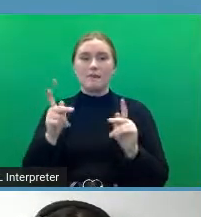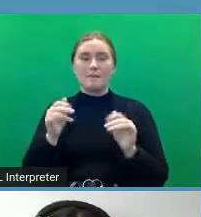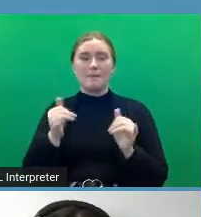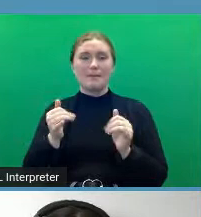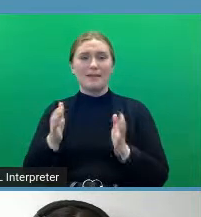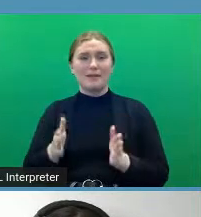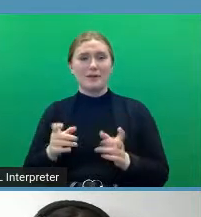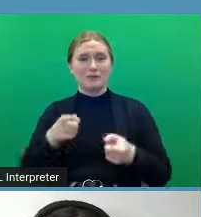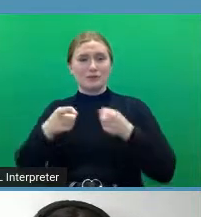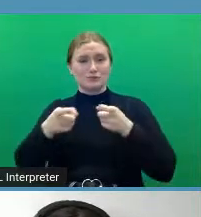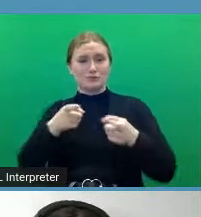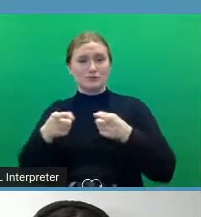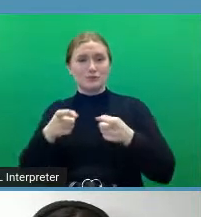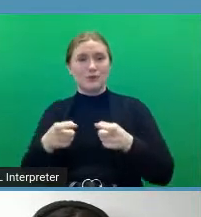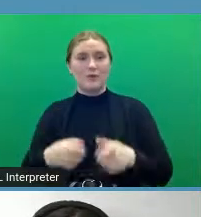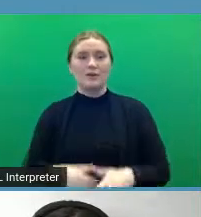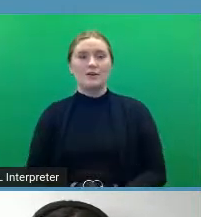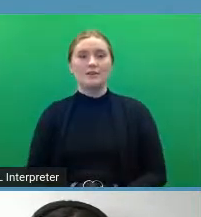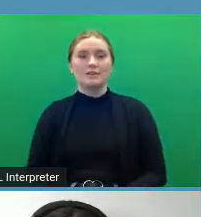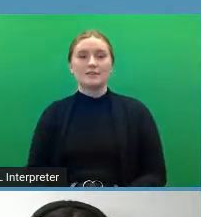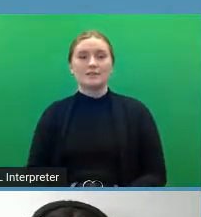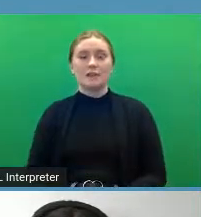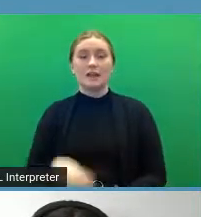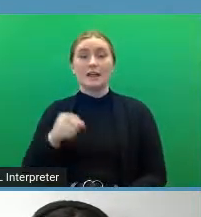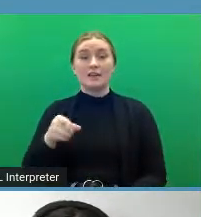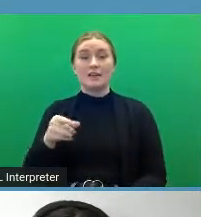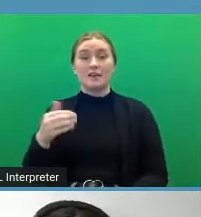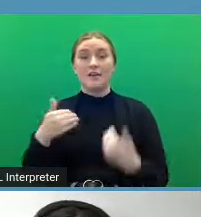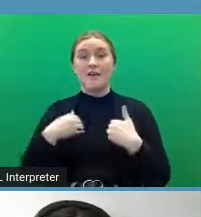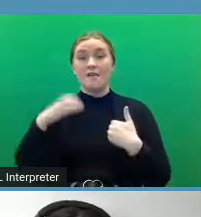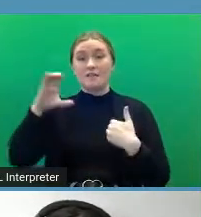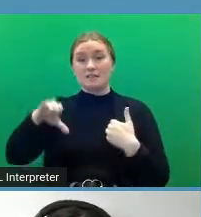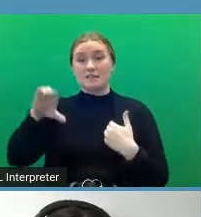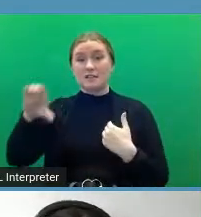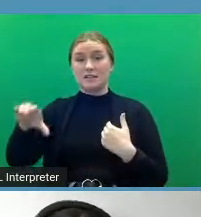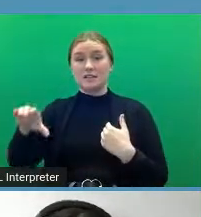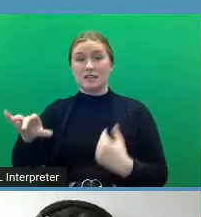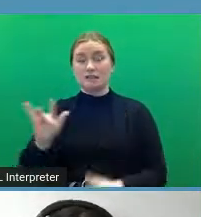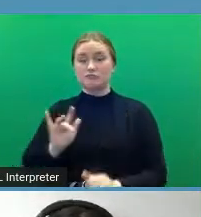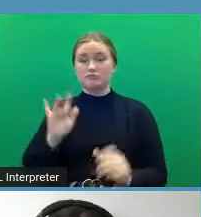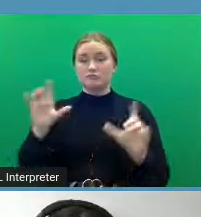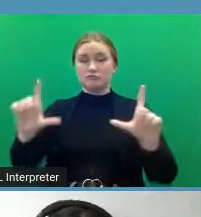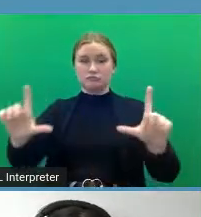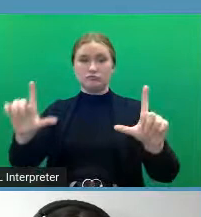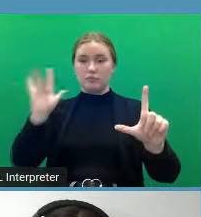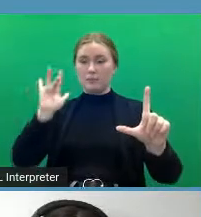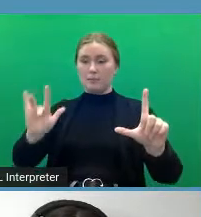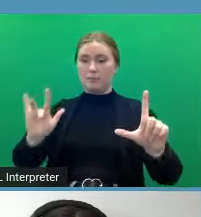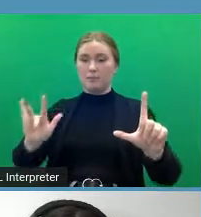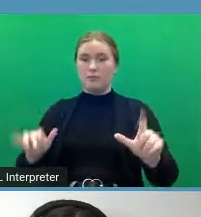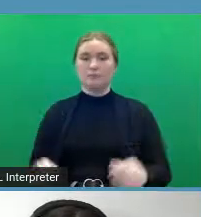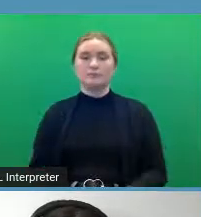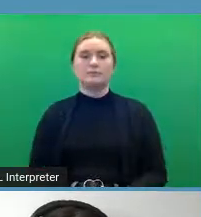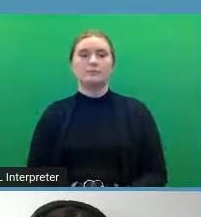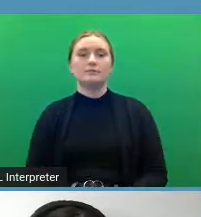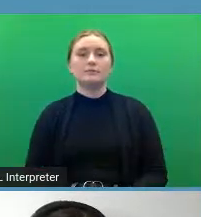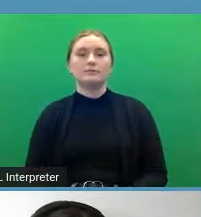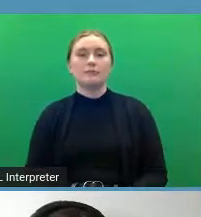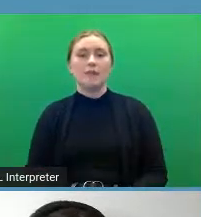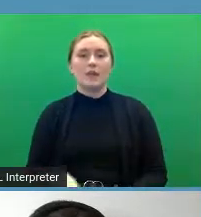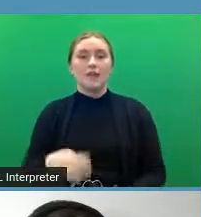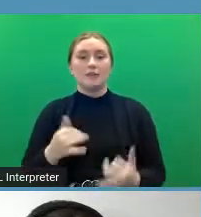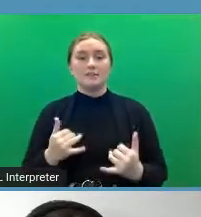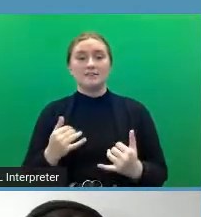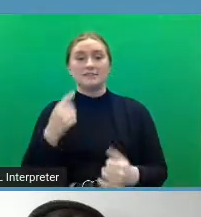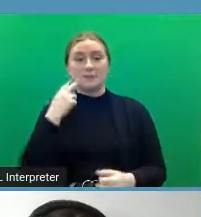right, there is a CC button that is activated and a very tiny menu where you can see none and